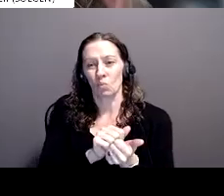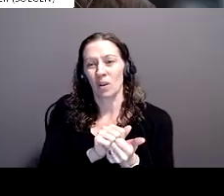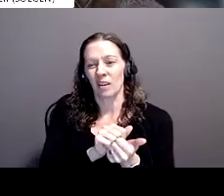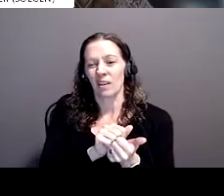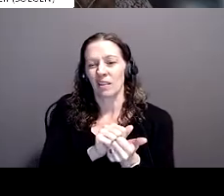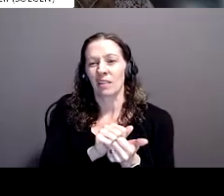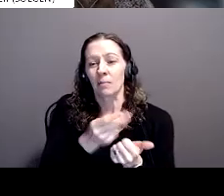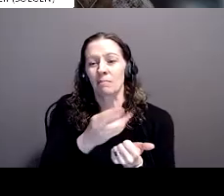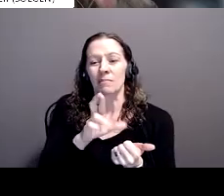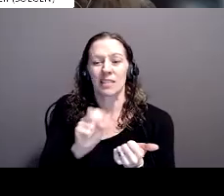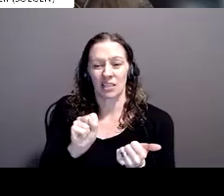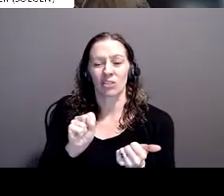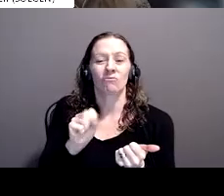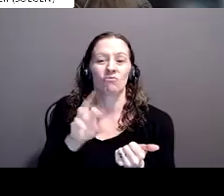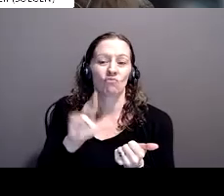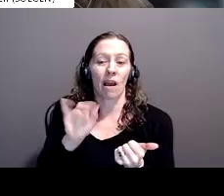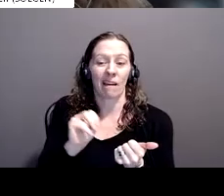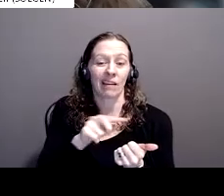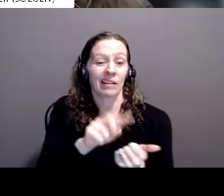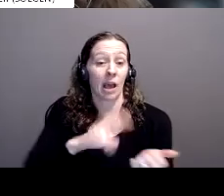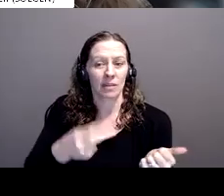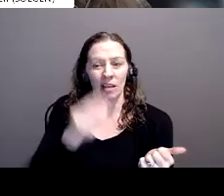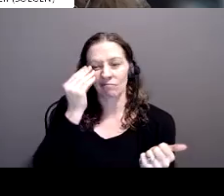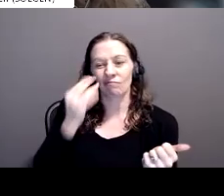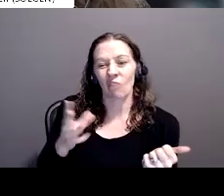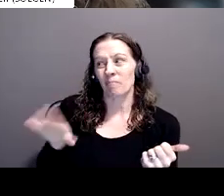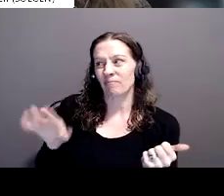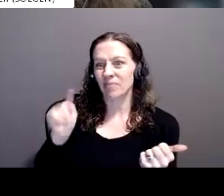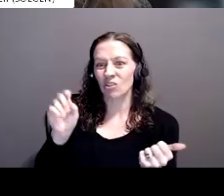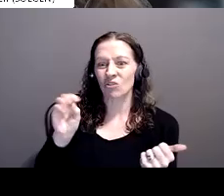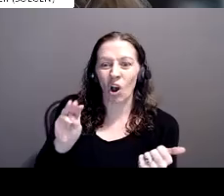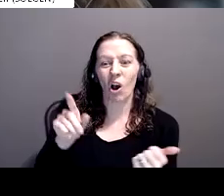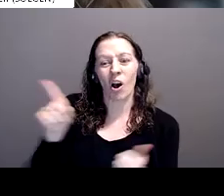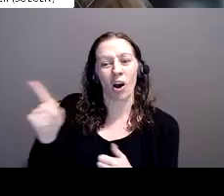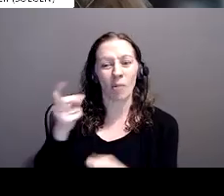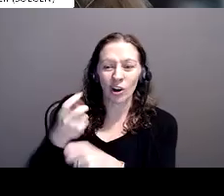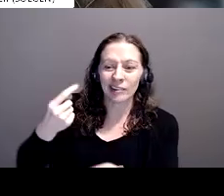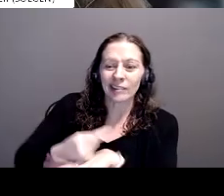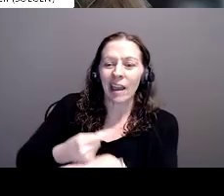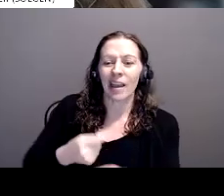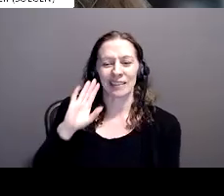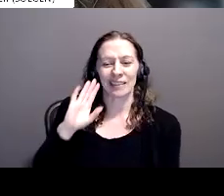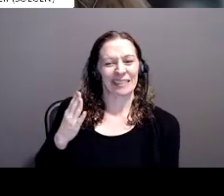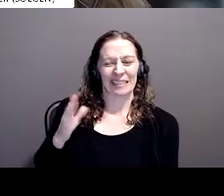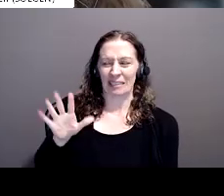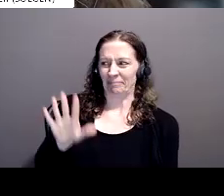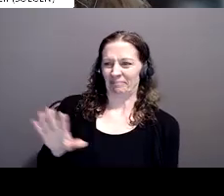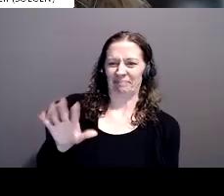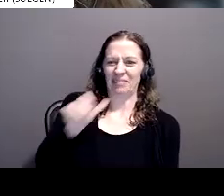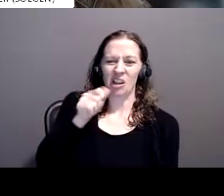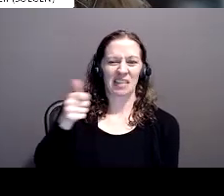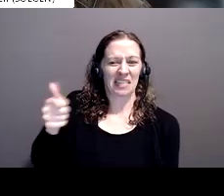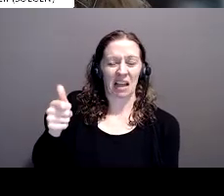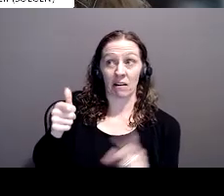was upset. She told the PSW that Tom was having a hard day and that he was not himself. And she was worried about him.